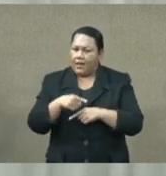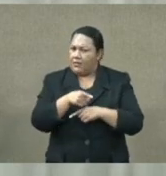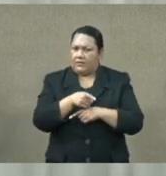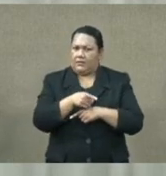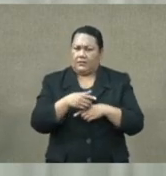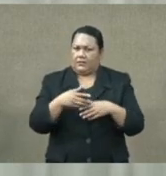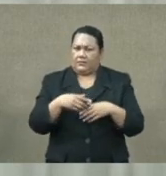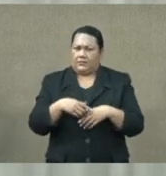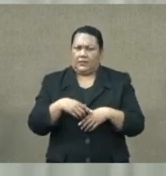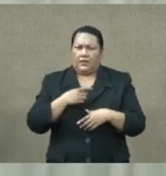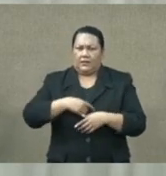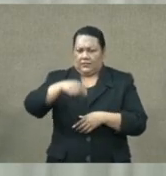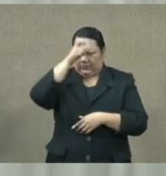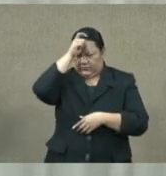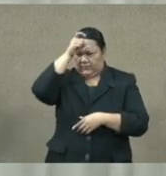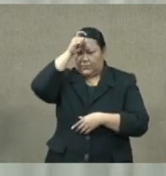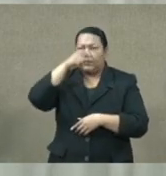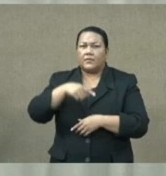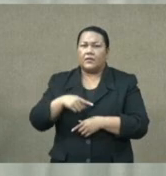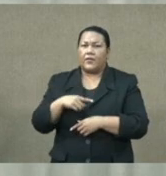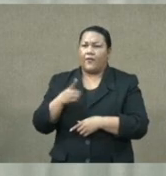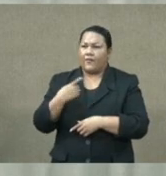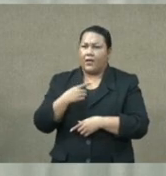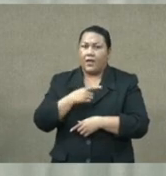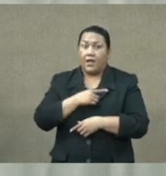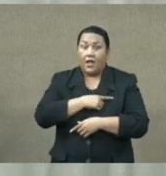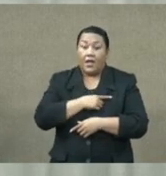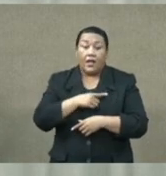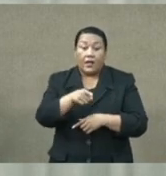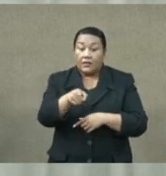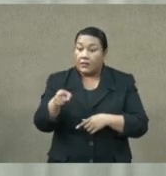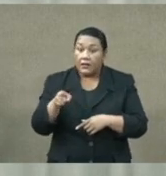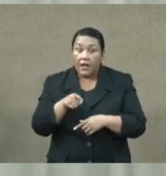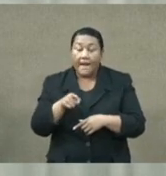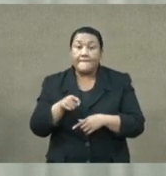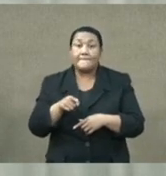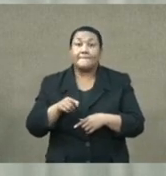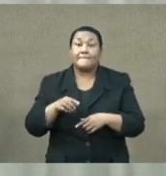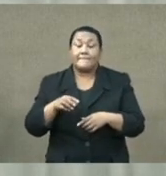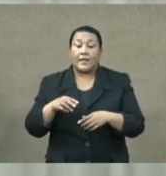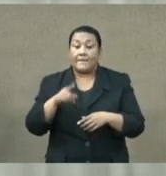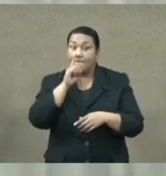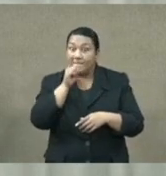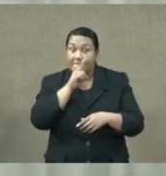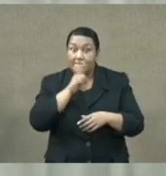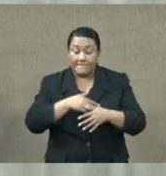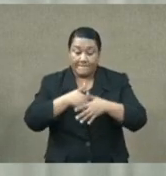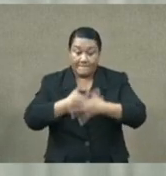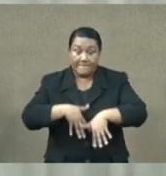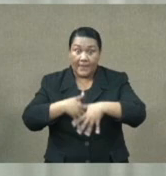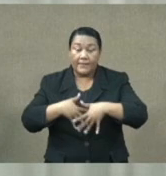was widely ridiculed, dismissed by members of the public who reported that peace